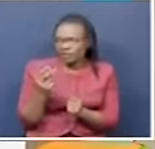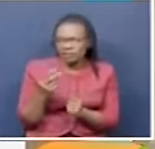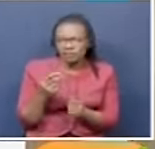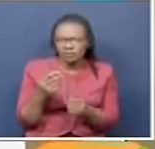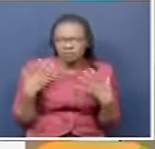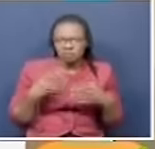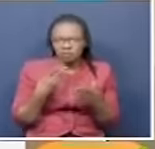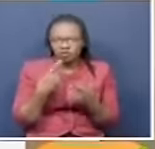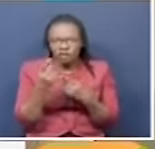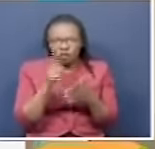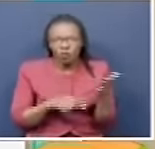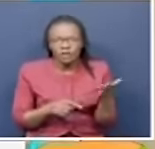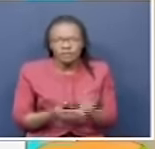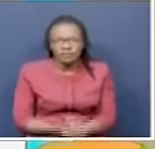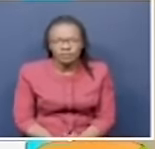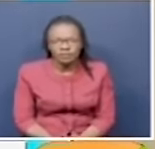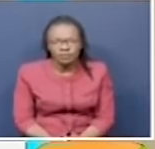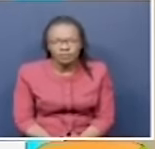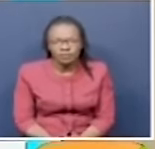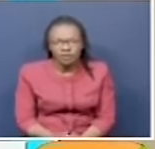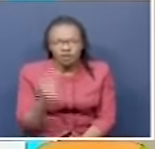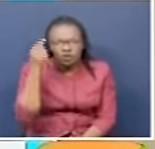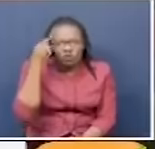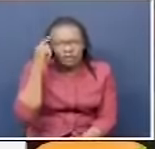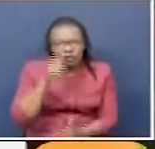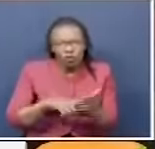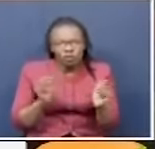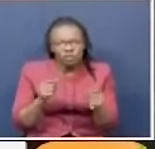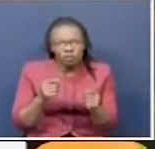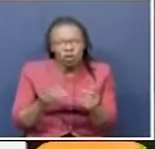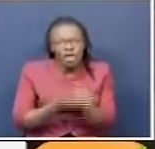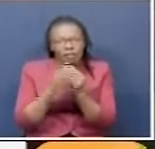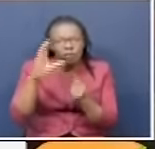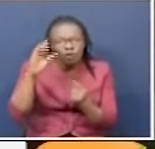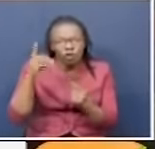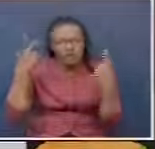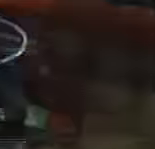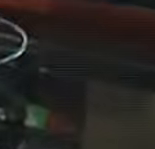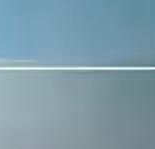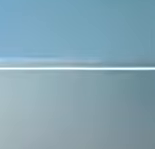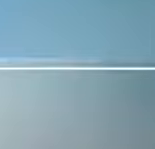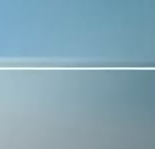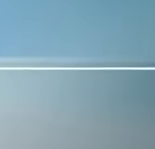saying about this. What do you think are the possible scenarios, and what do you think will work best for CORD? What have you been saying?